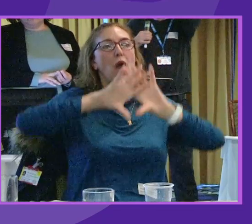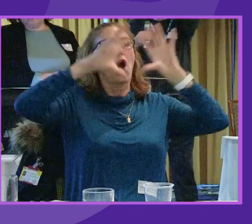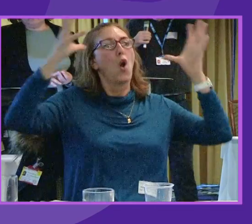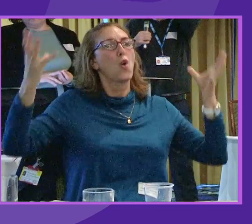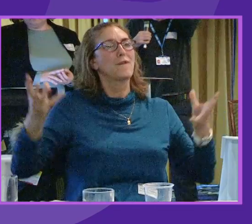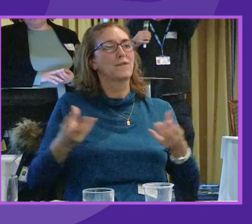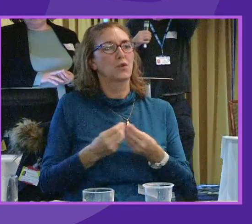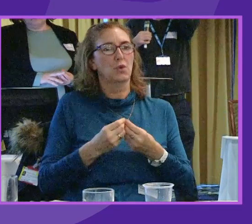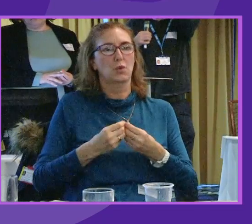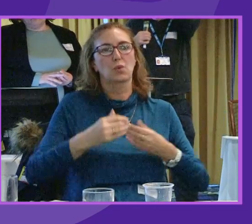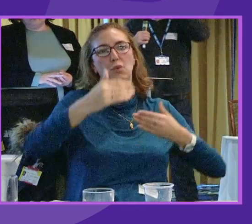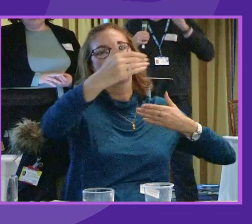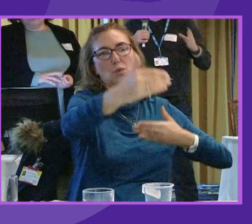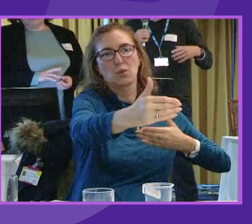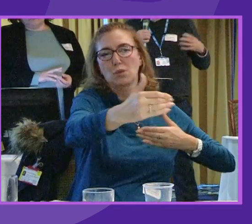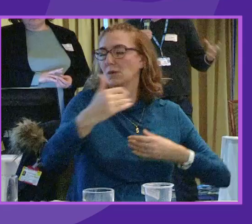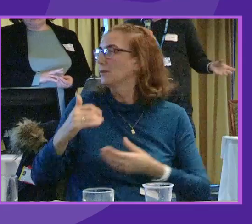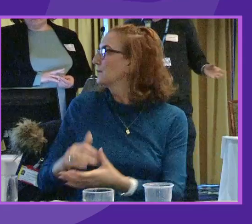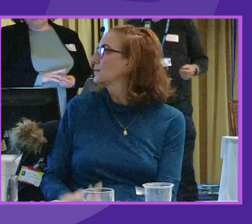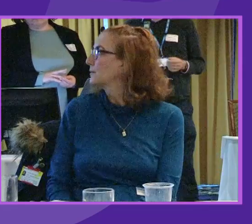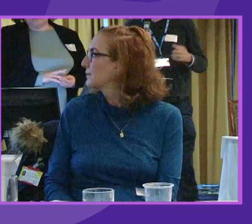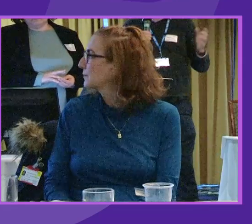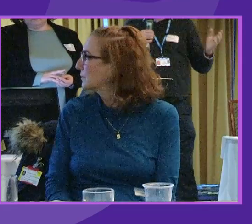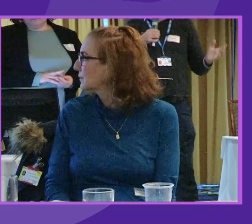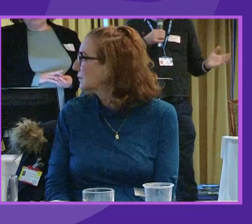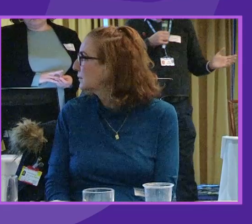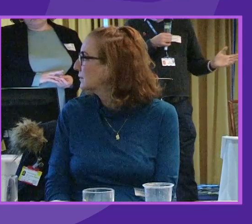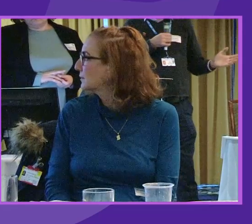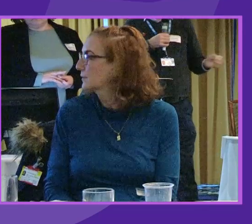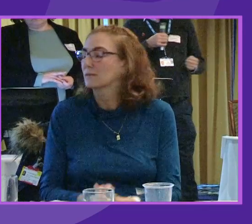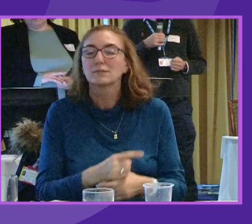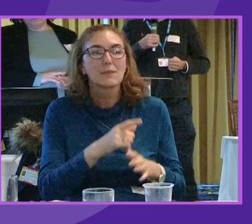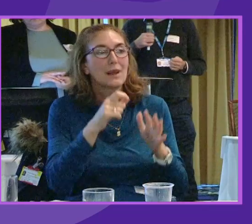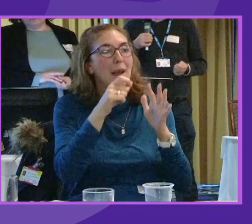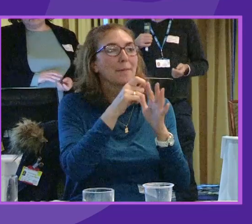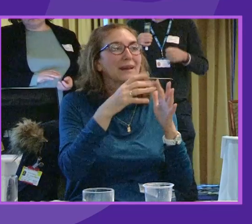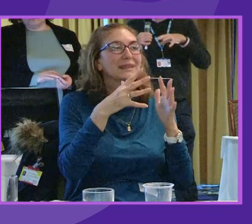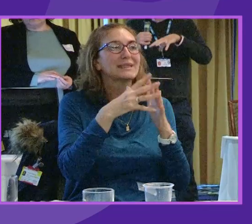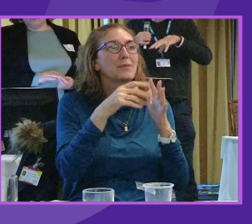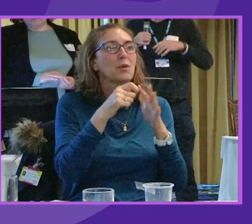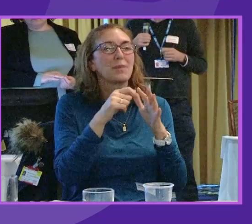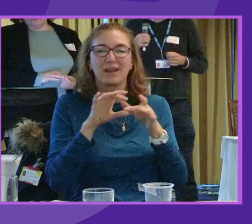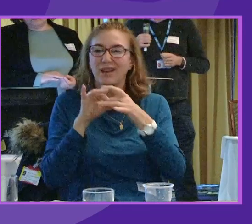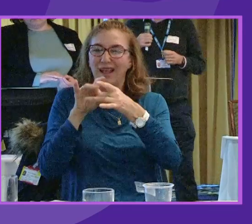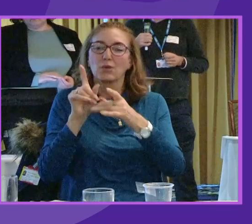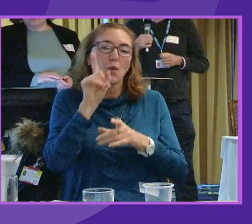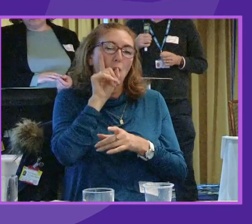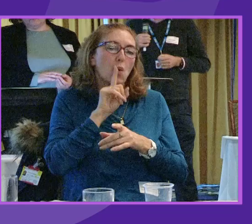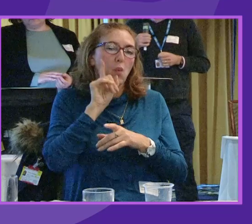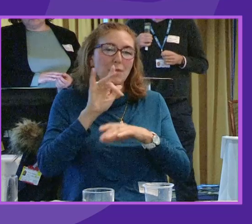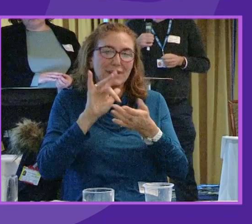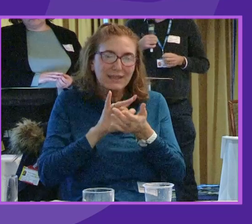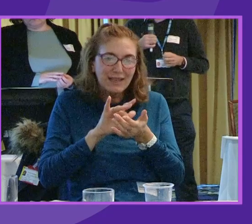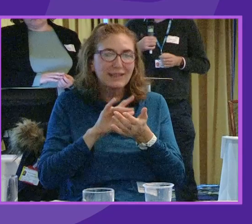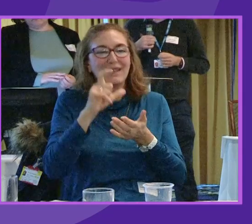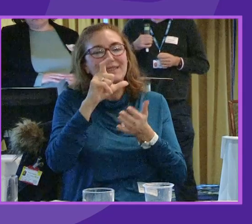the kind of the project overview. Now, as Sarah said, sort of the PWP side is kind of sitting with